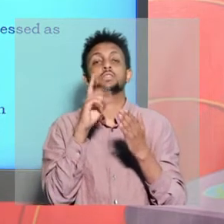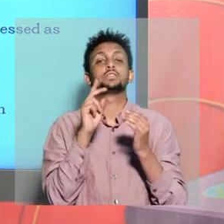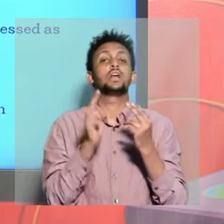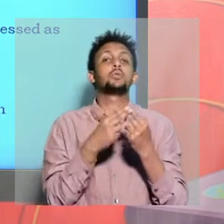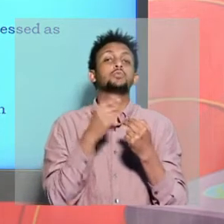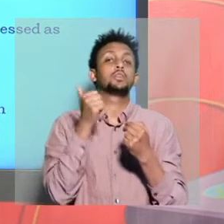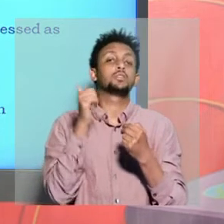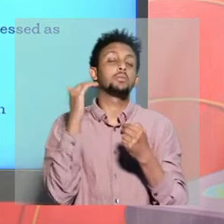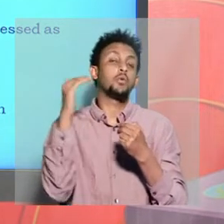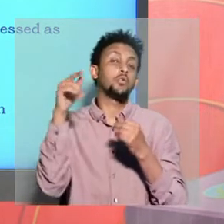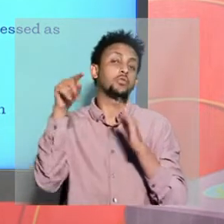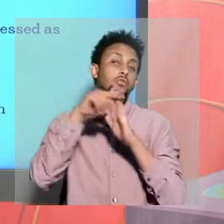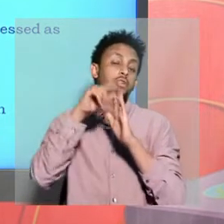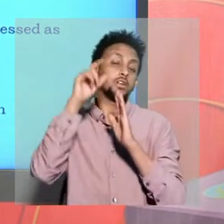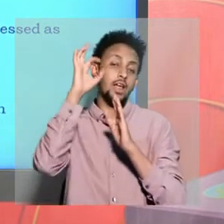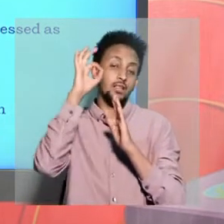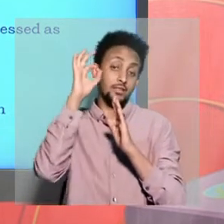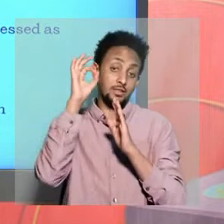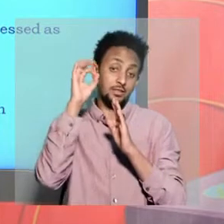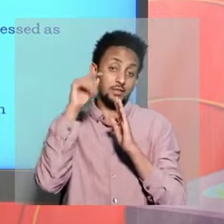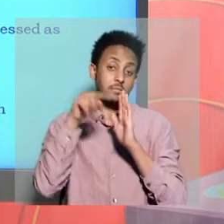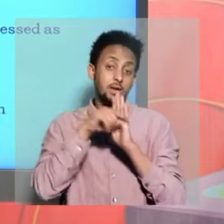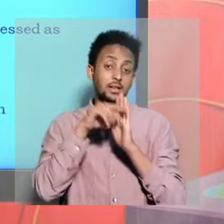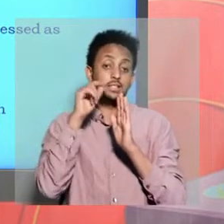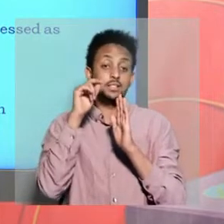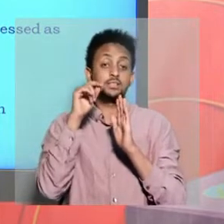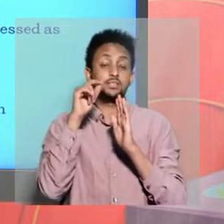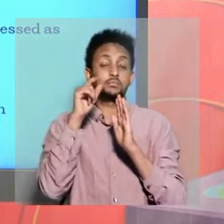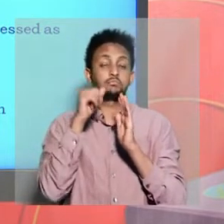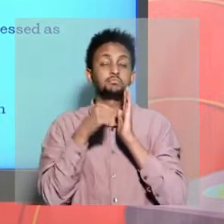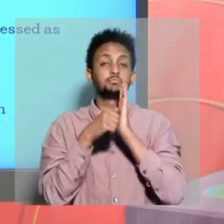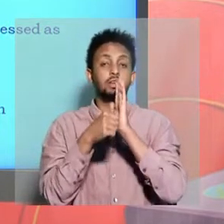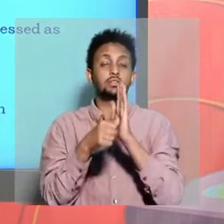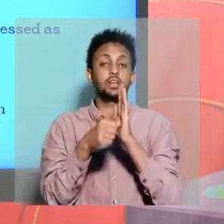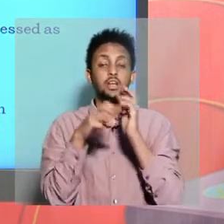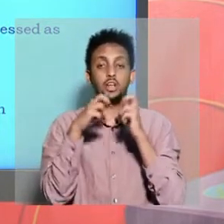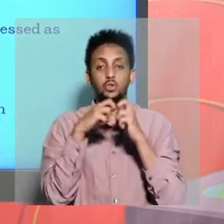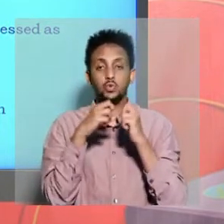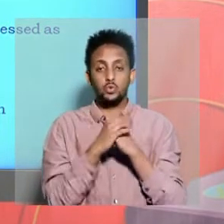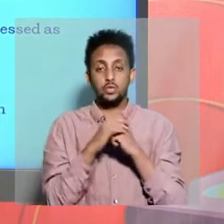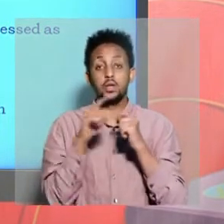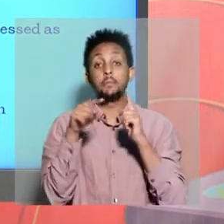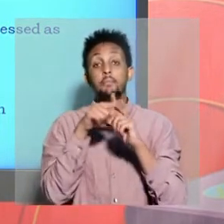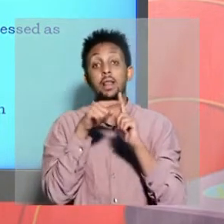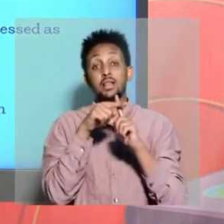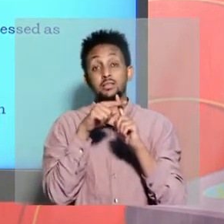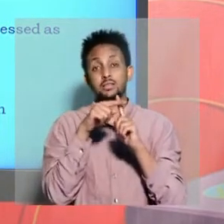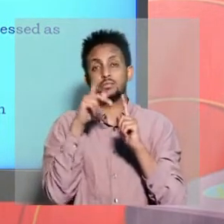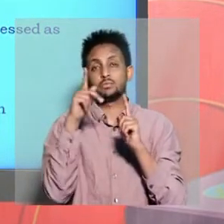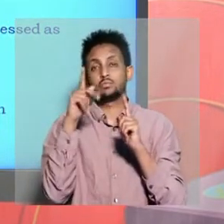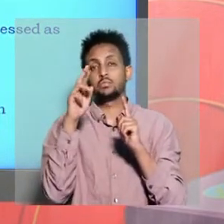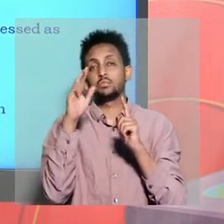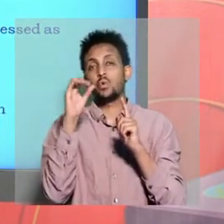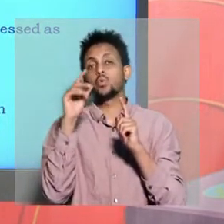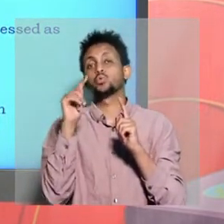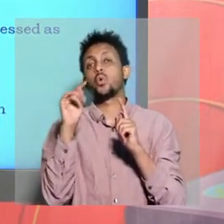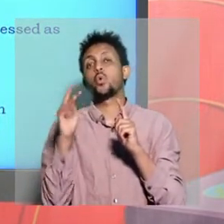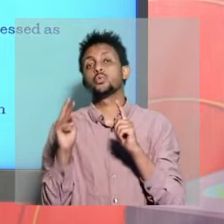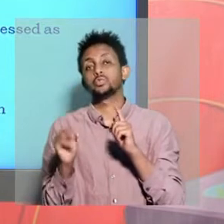the power of minus 19 coulomb. Minus sign used to represent the electrons, and plus sign is used to represent the